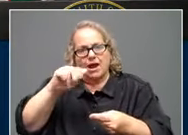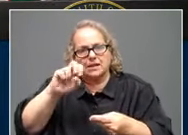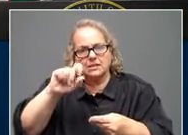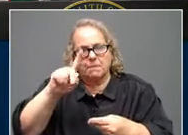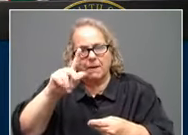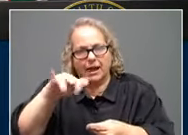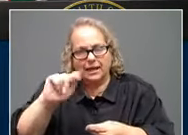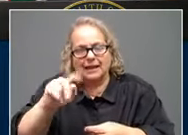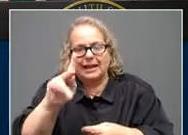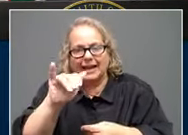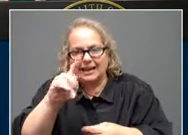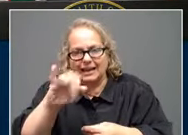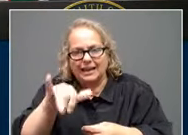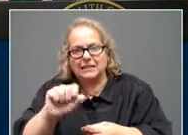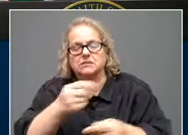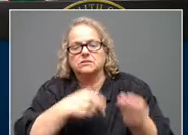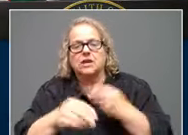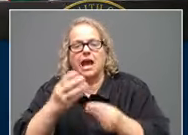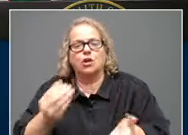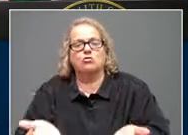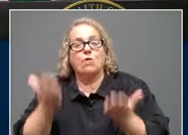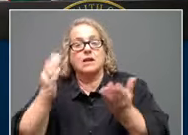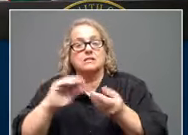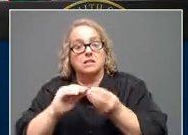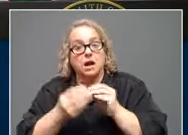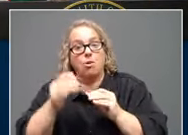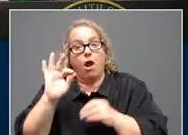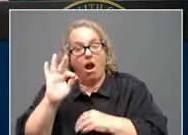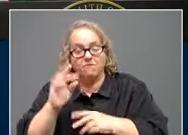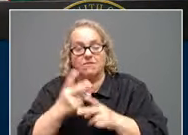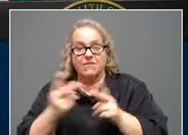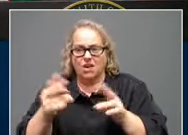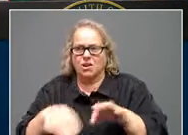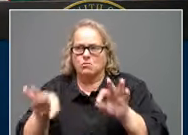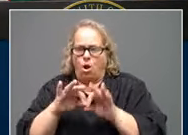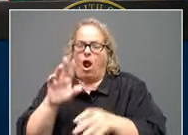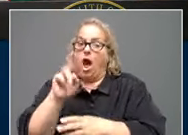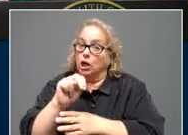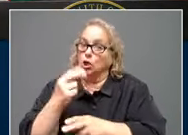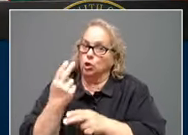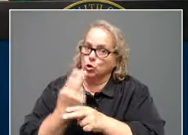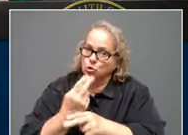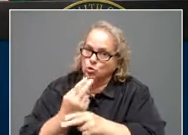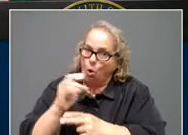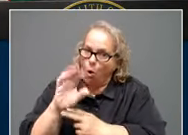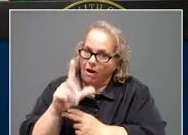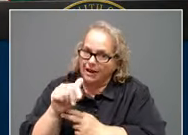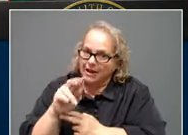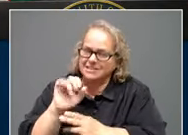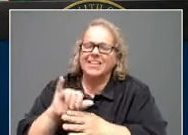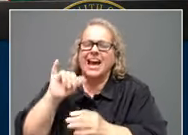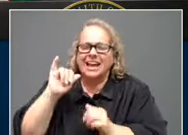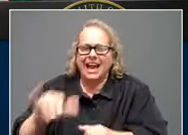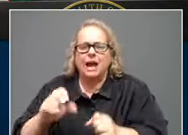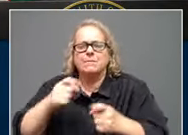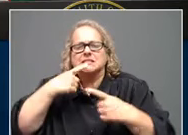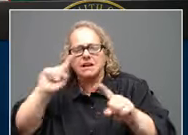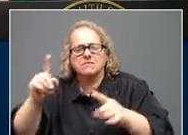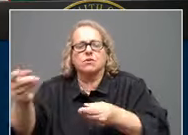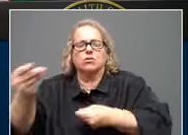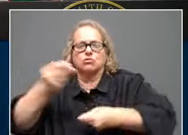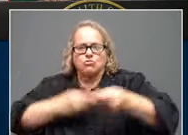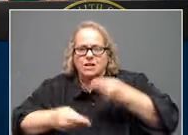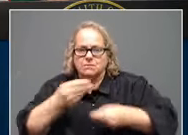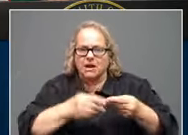of viable, currently unused organs that could otherwise be successfully transplanted, reducing waste, but more importantly,